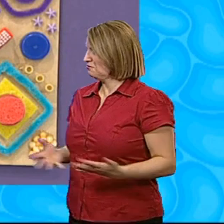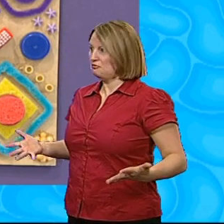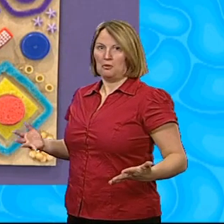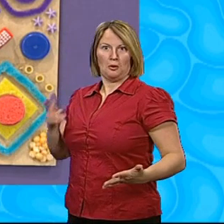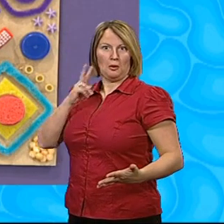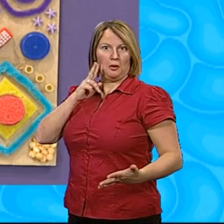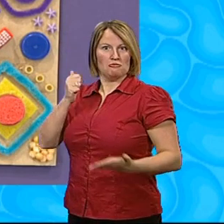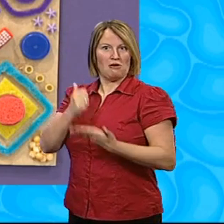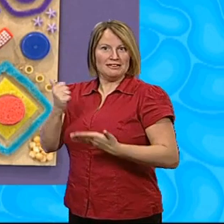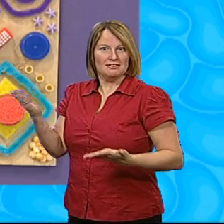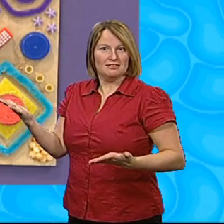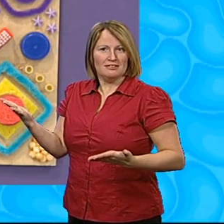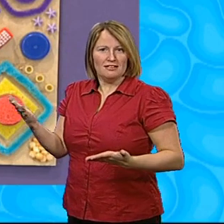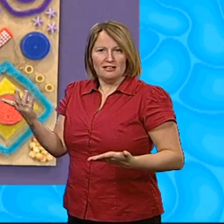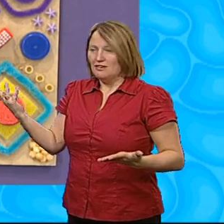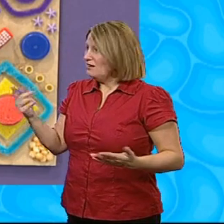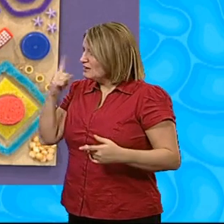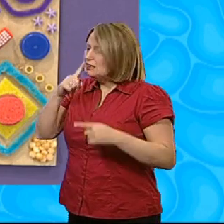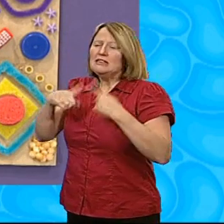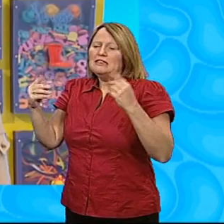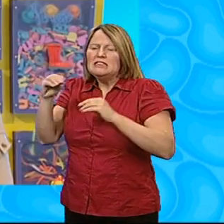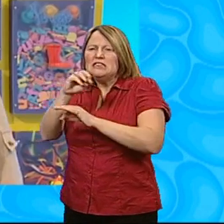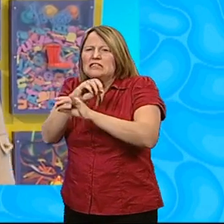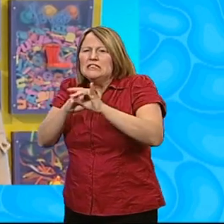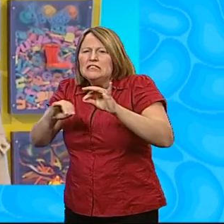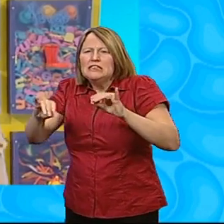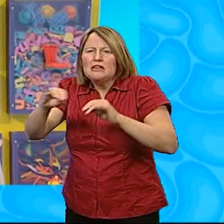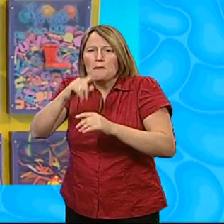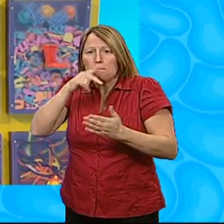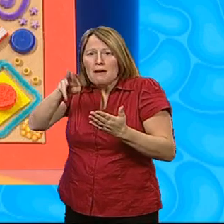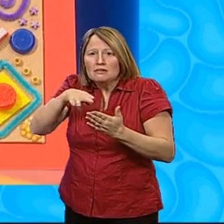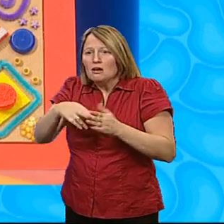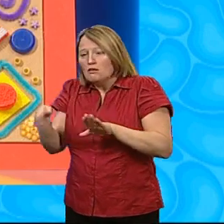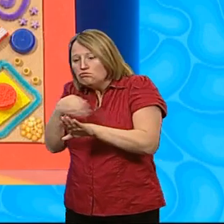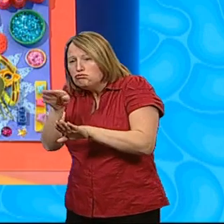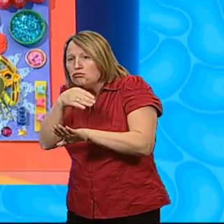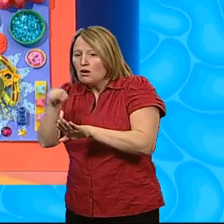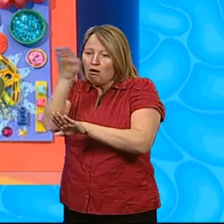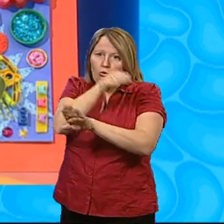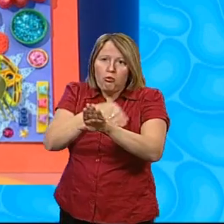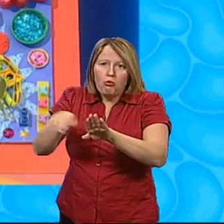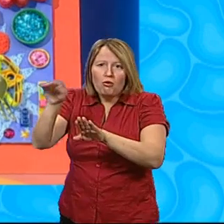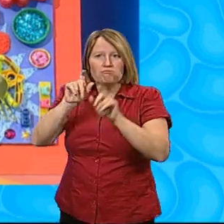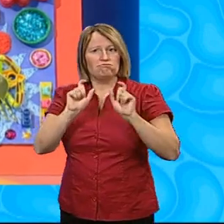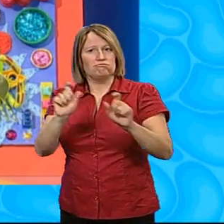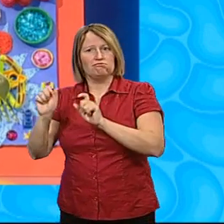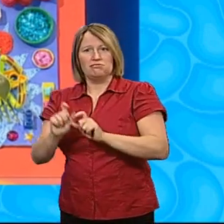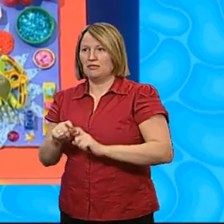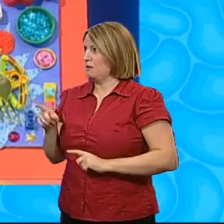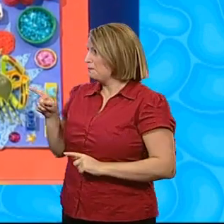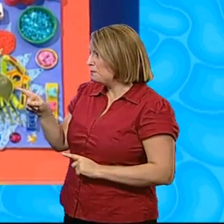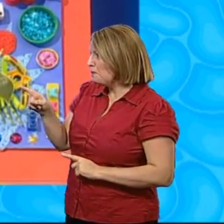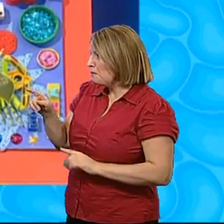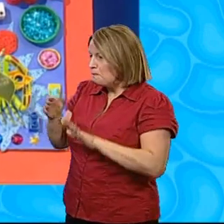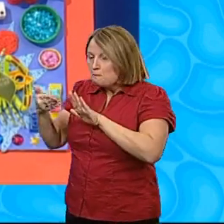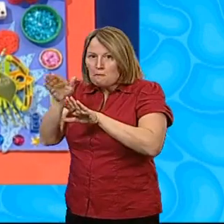Doesn't it look great? And you can try lots of other designs too. You could paint the background first, like this blue one here. Or you could